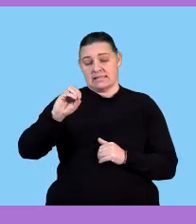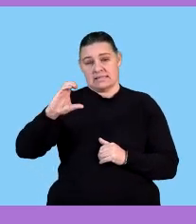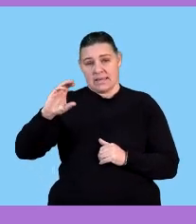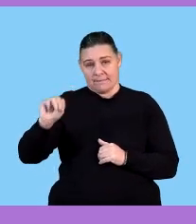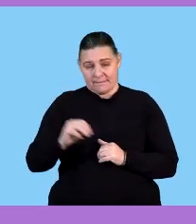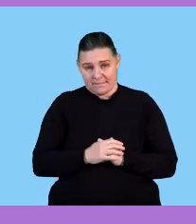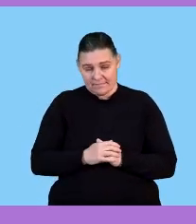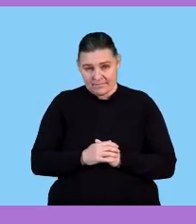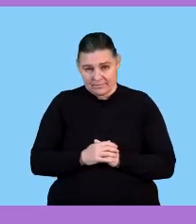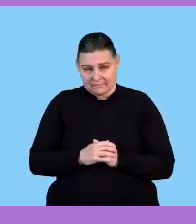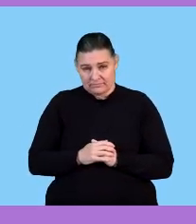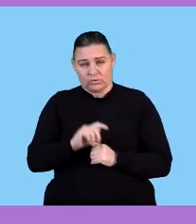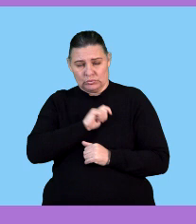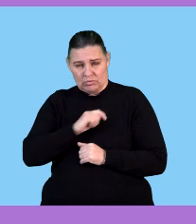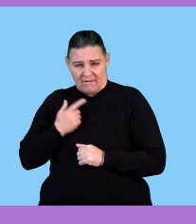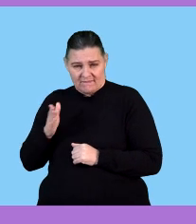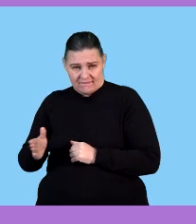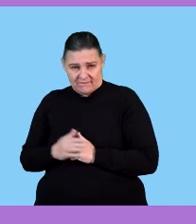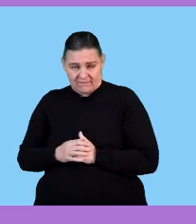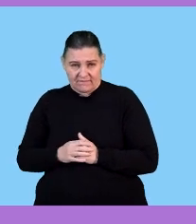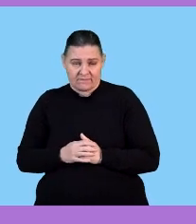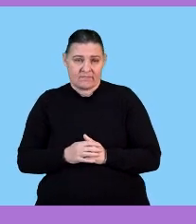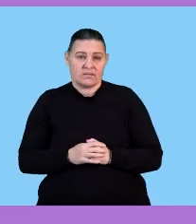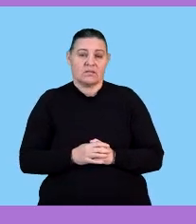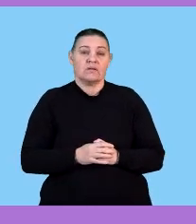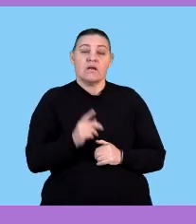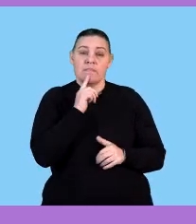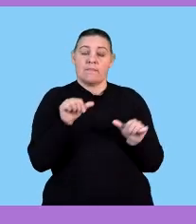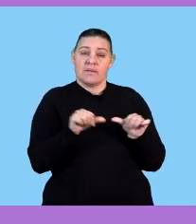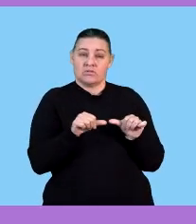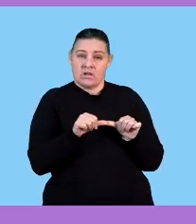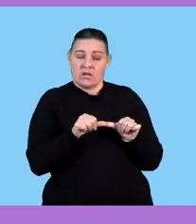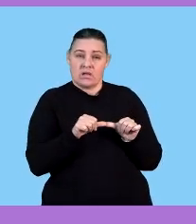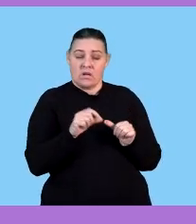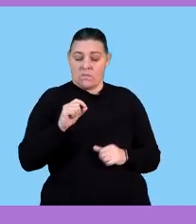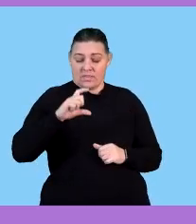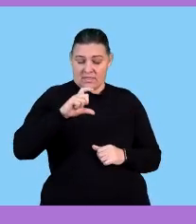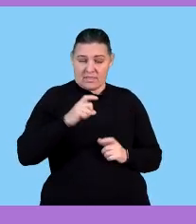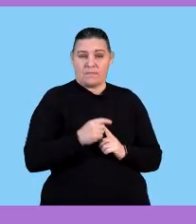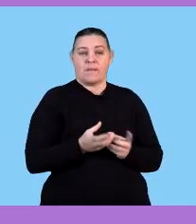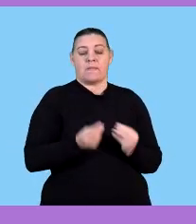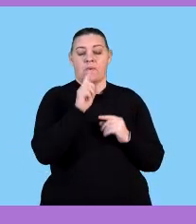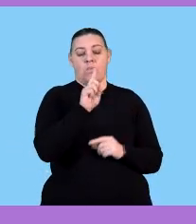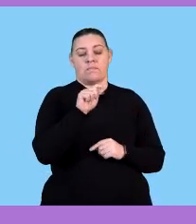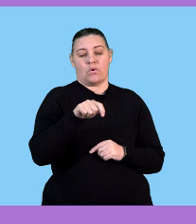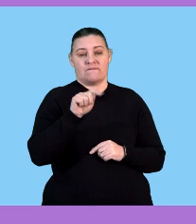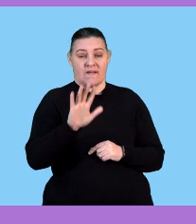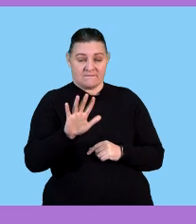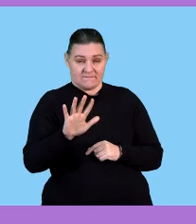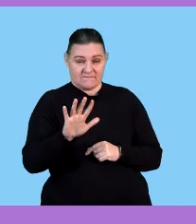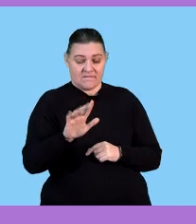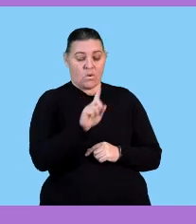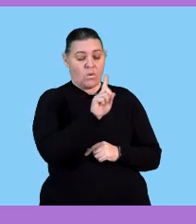80 centimeters in reality. This time, when I measured the width, I got it to be